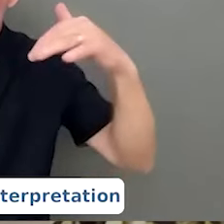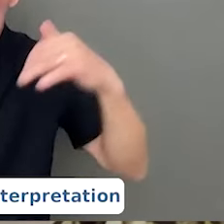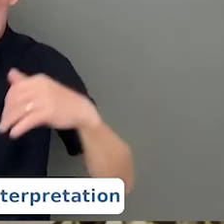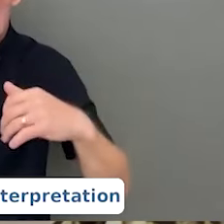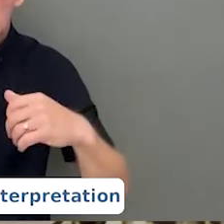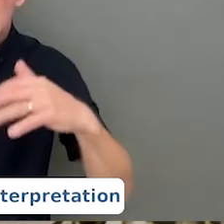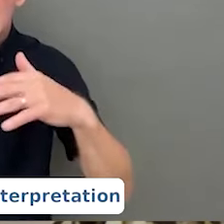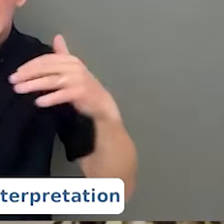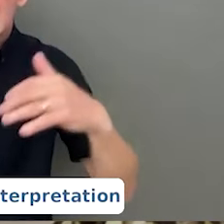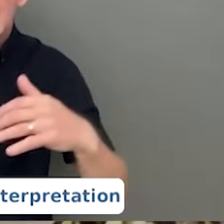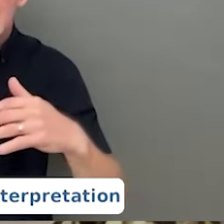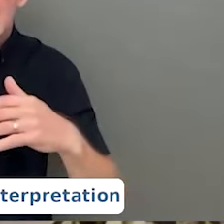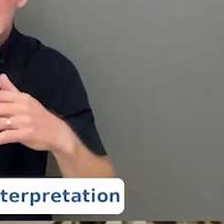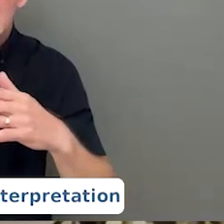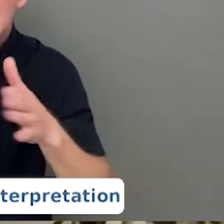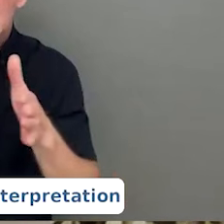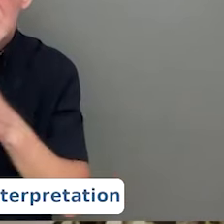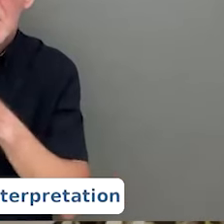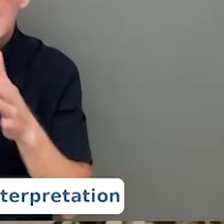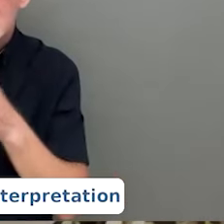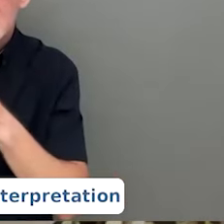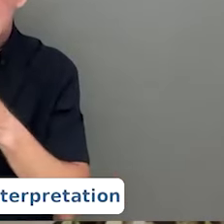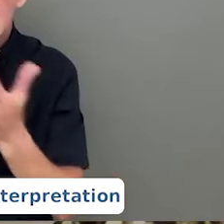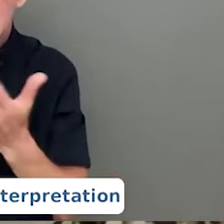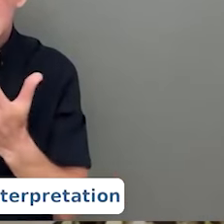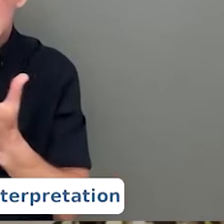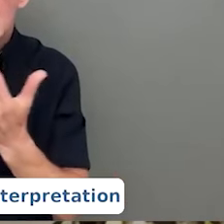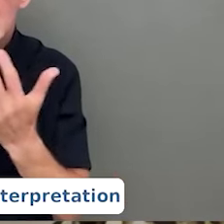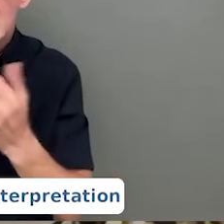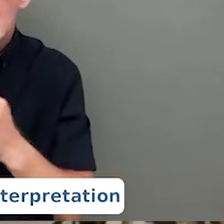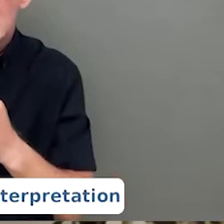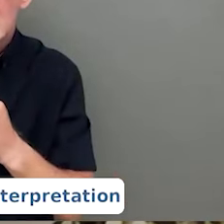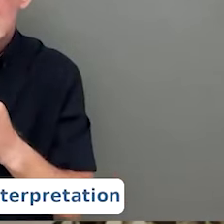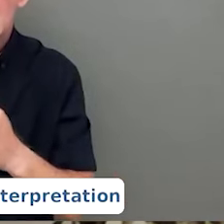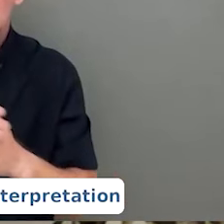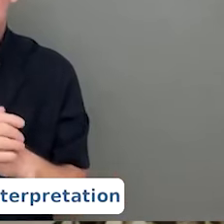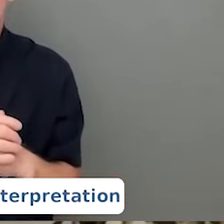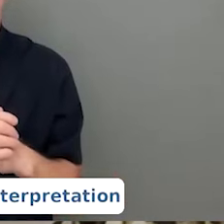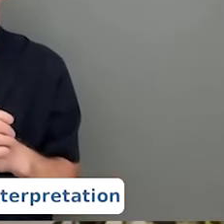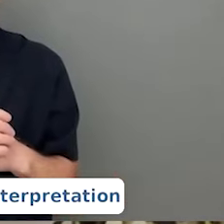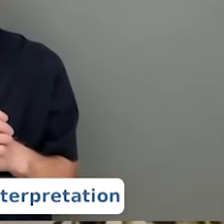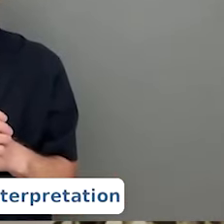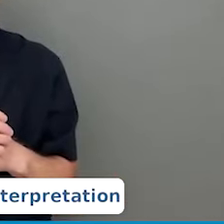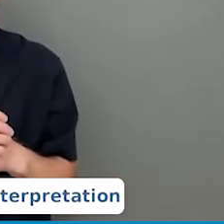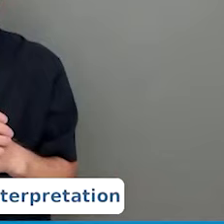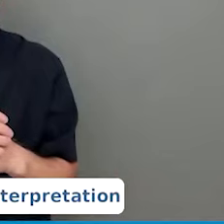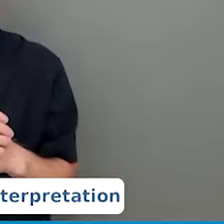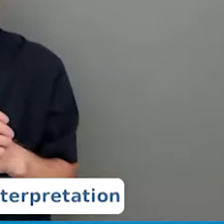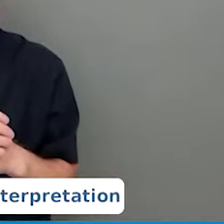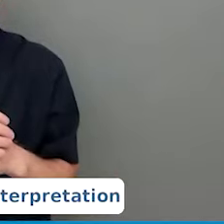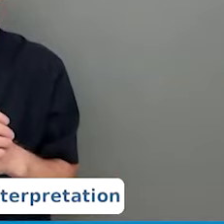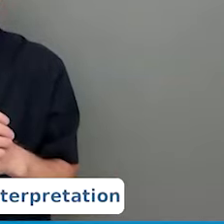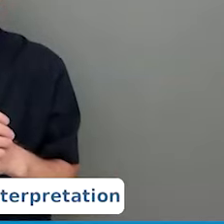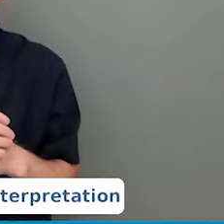together, and what that might look like? Over to you, Alex and Charles, on that. Thank you very